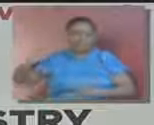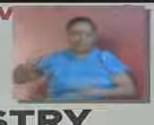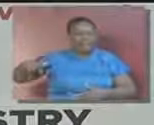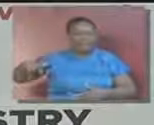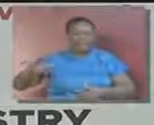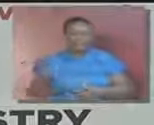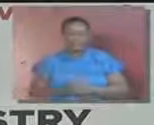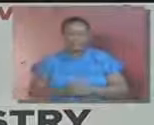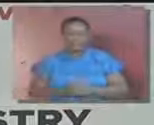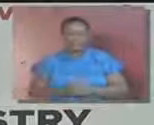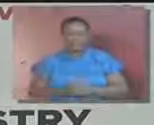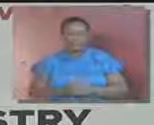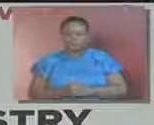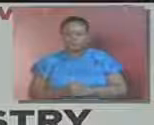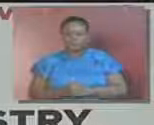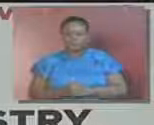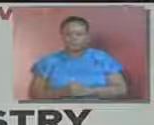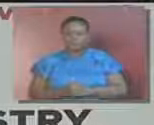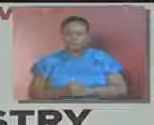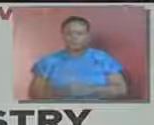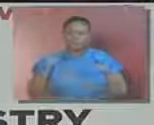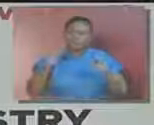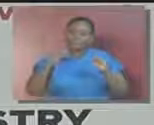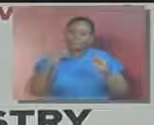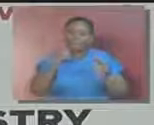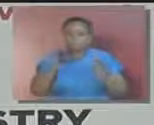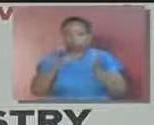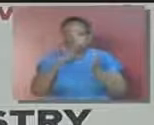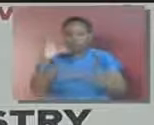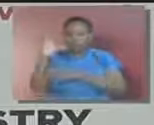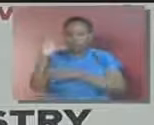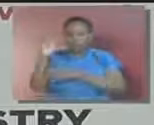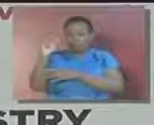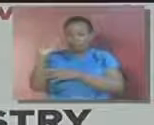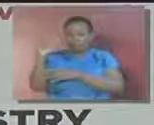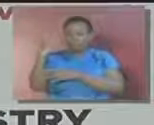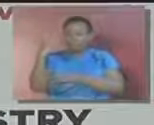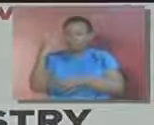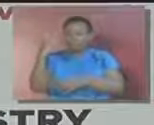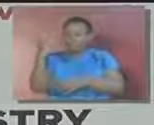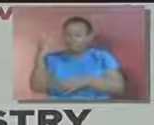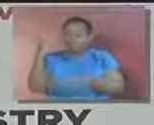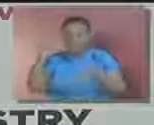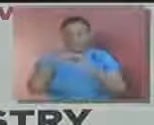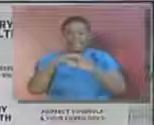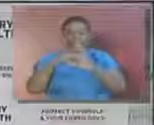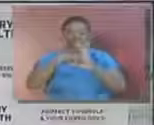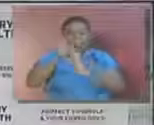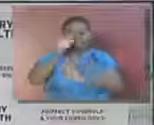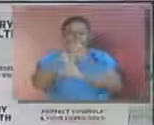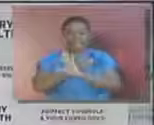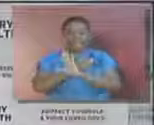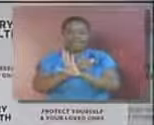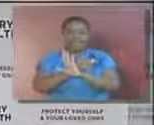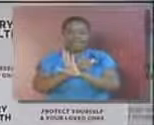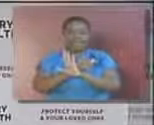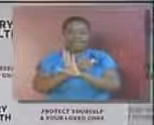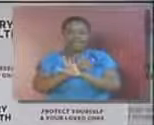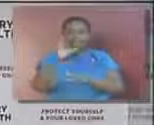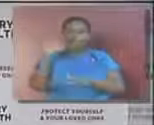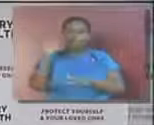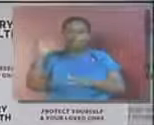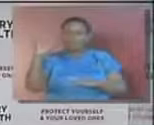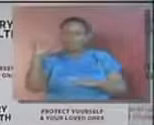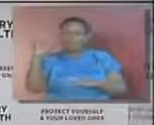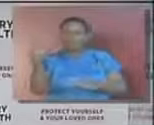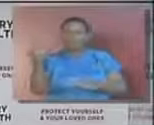here sometime in May, and then we look out for COVAX 3. So I hope that answers your question, Prior. Thank you, and we go now to